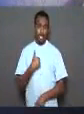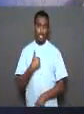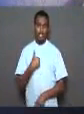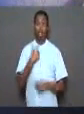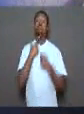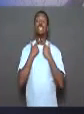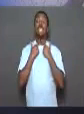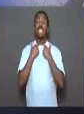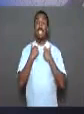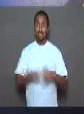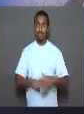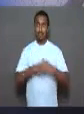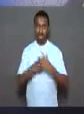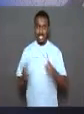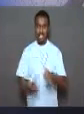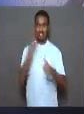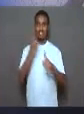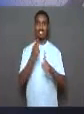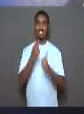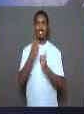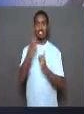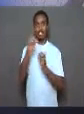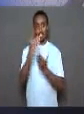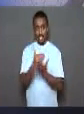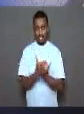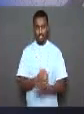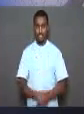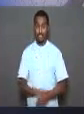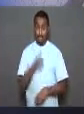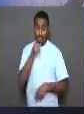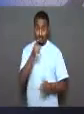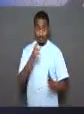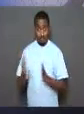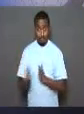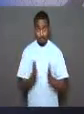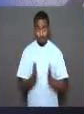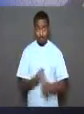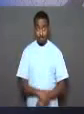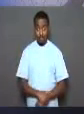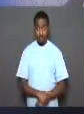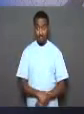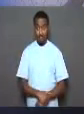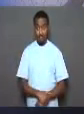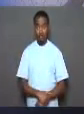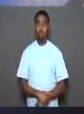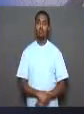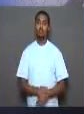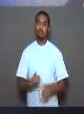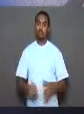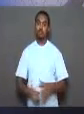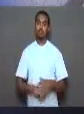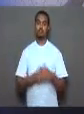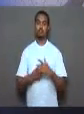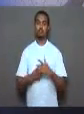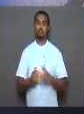I am eager to begin the first lesson. Are you ready, students? Let